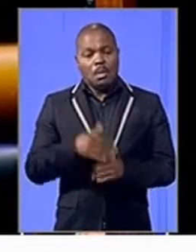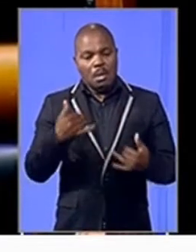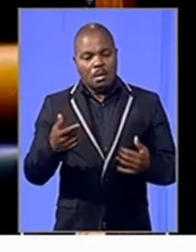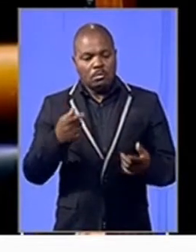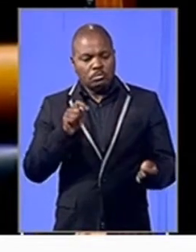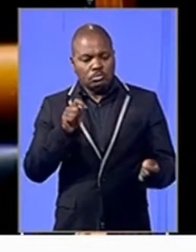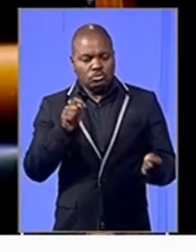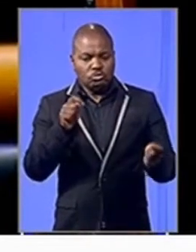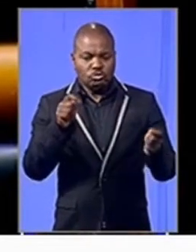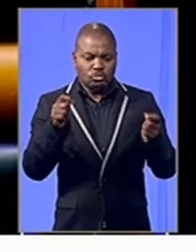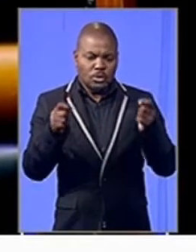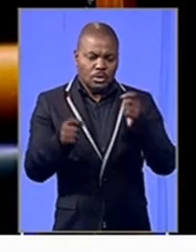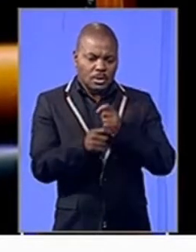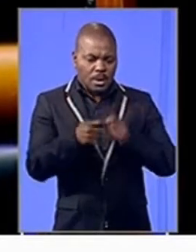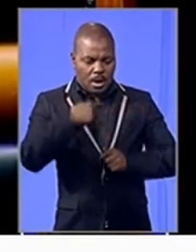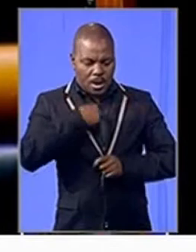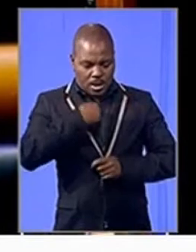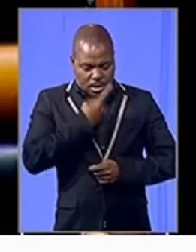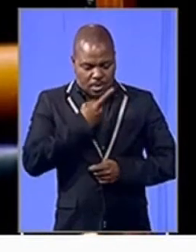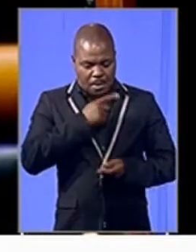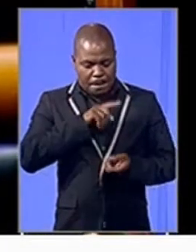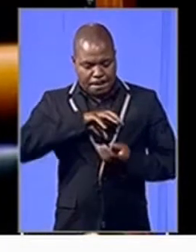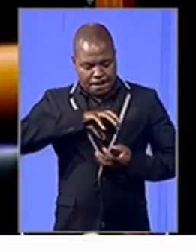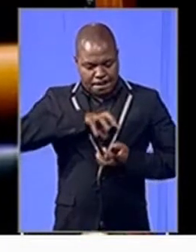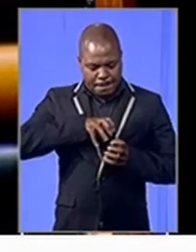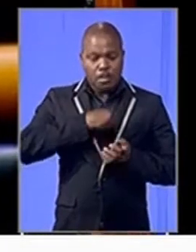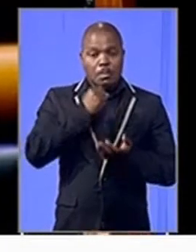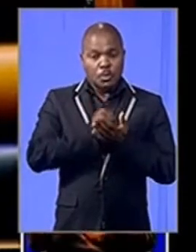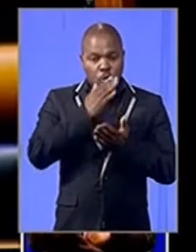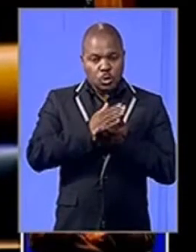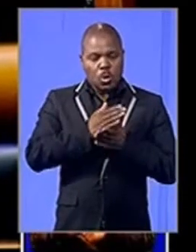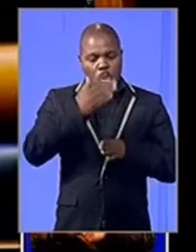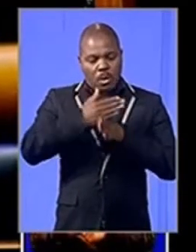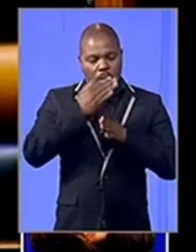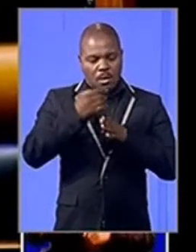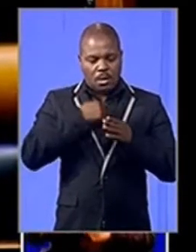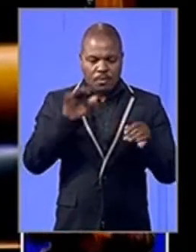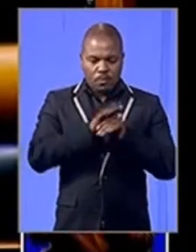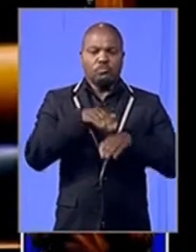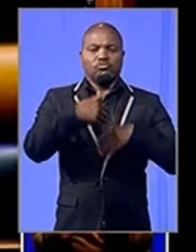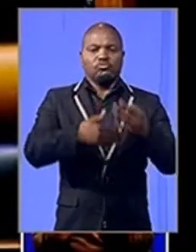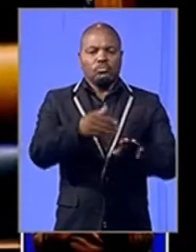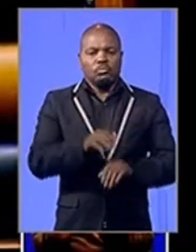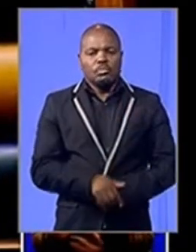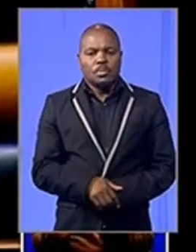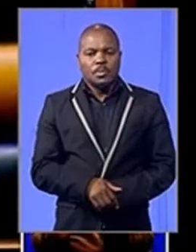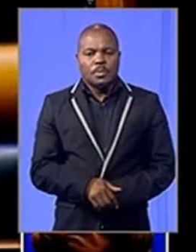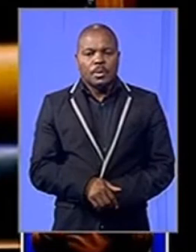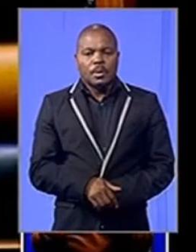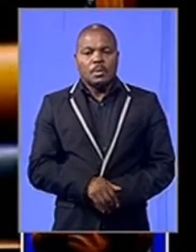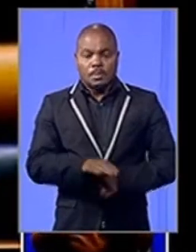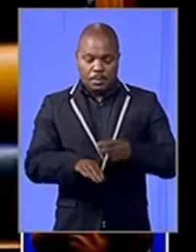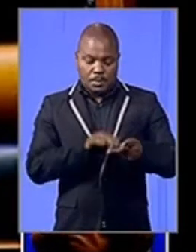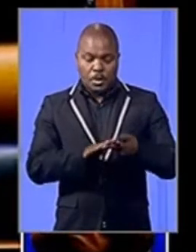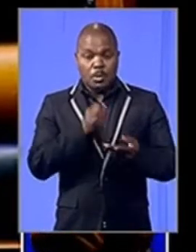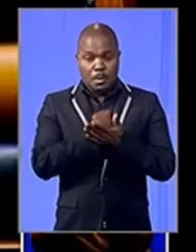transition that I must personally make in order to fulfill my obligations and those of this House, to